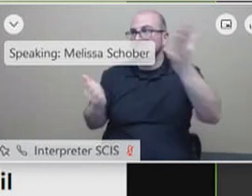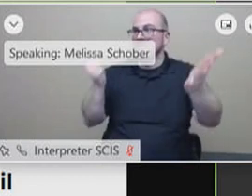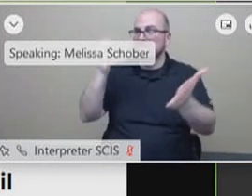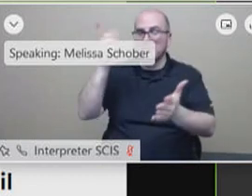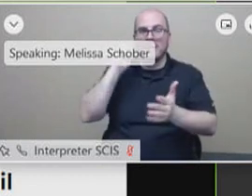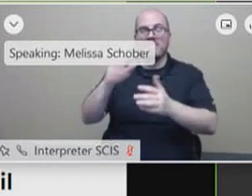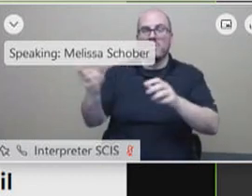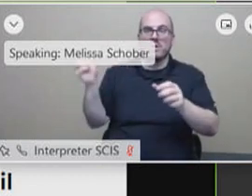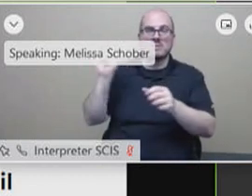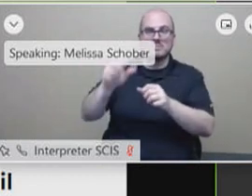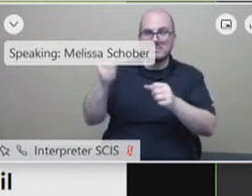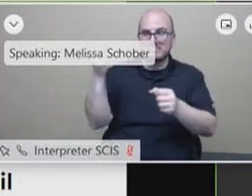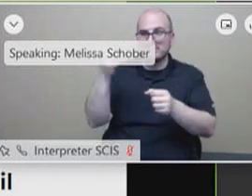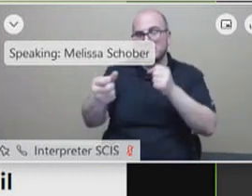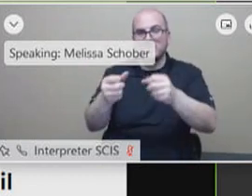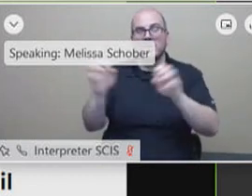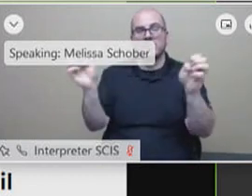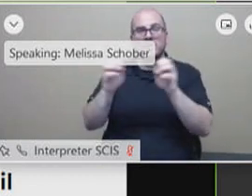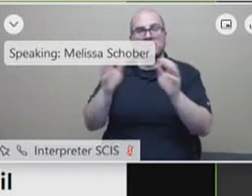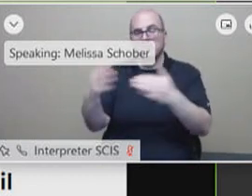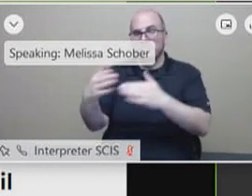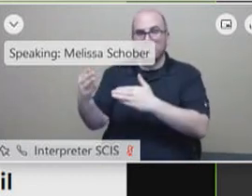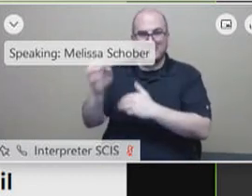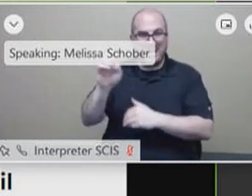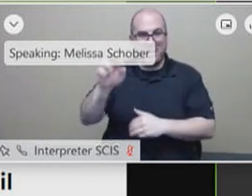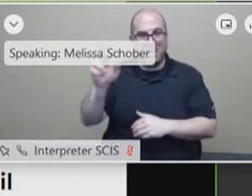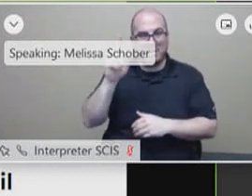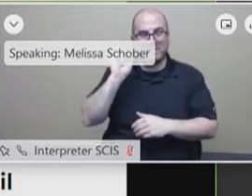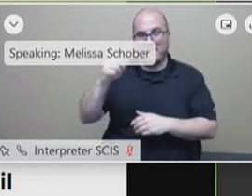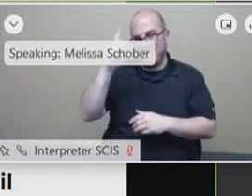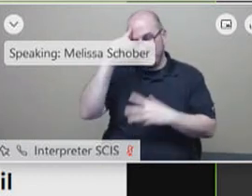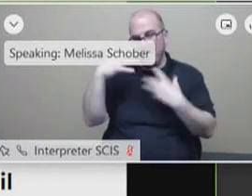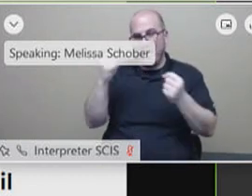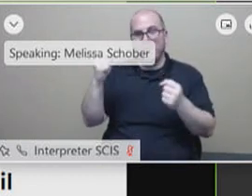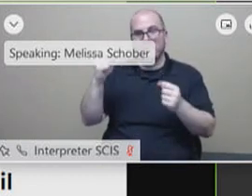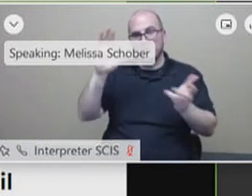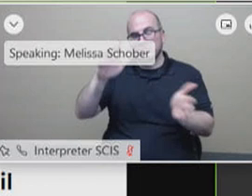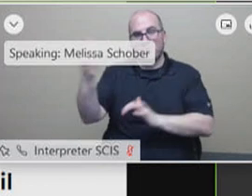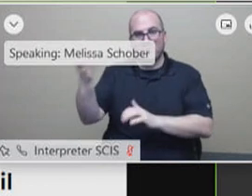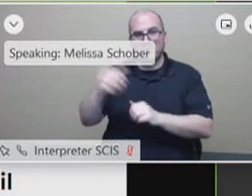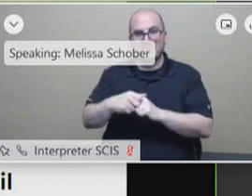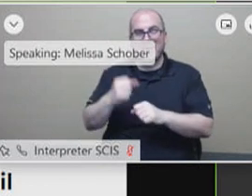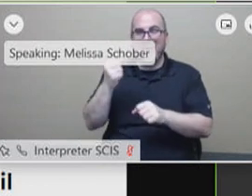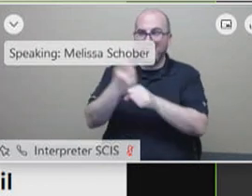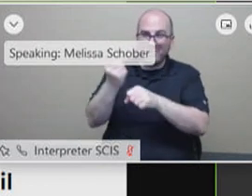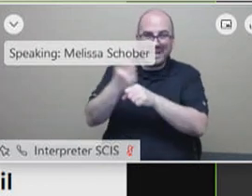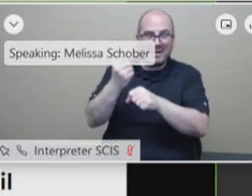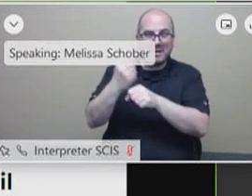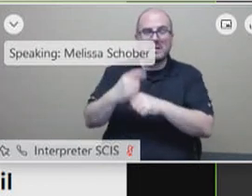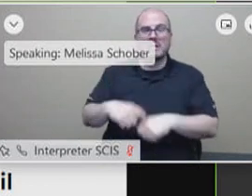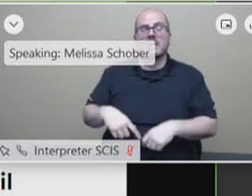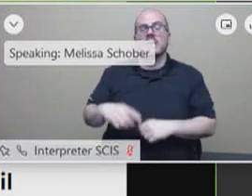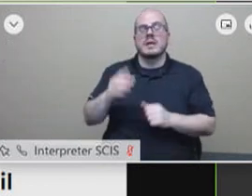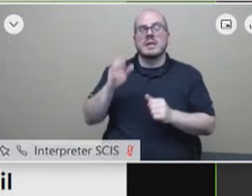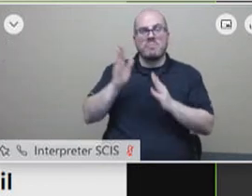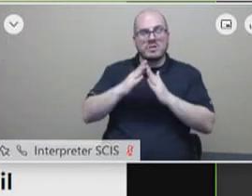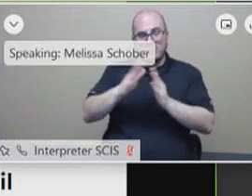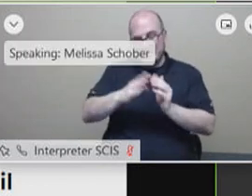health disorders every year. Over the past 3 years, the Baltimore Police Department has transported